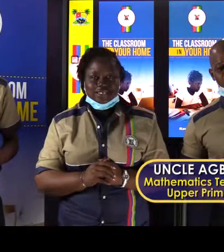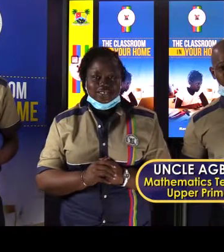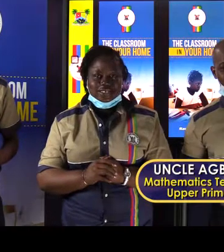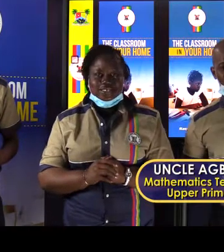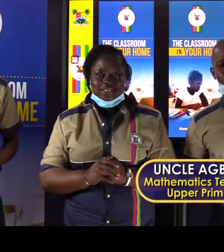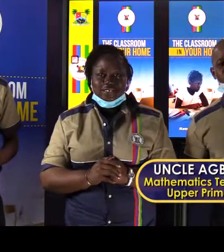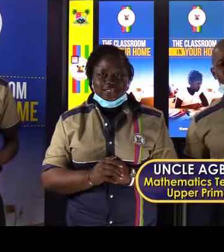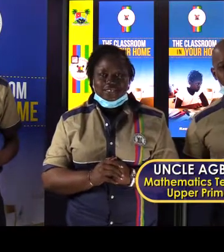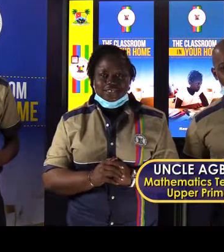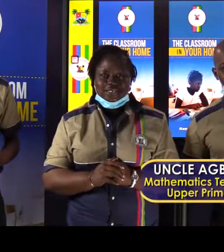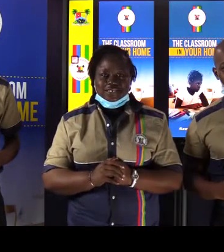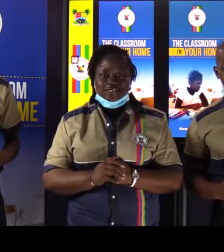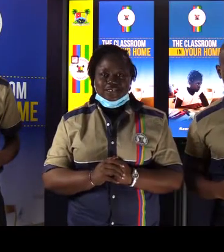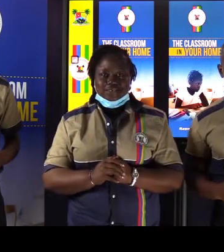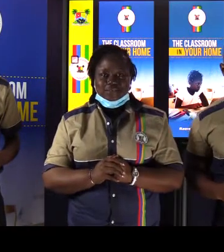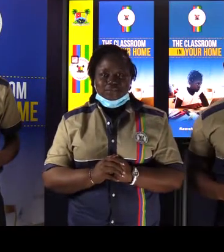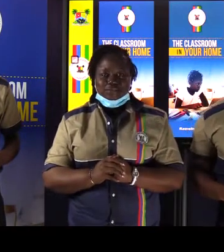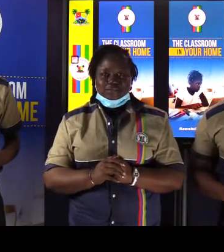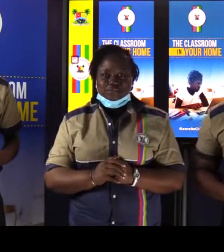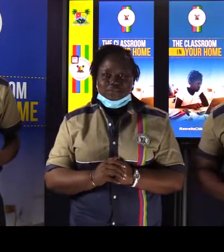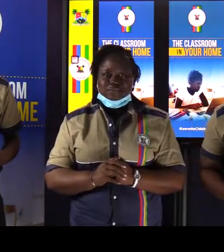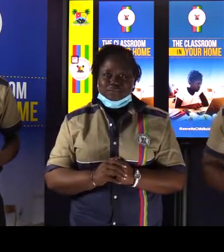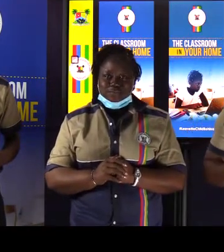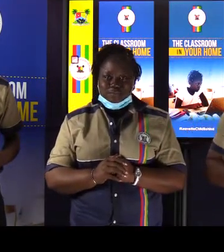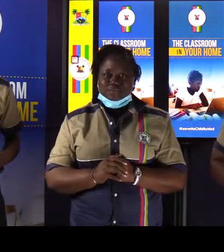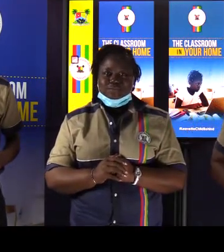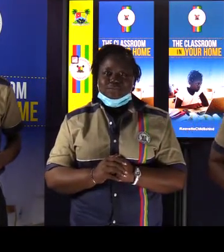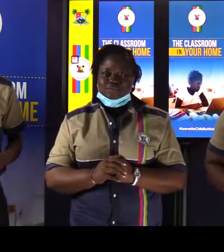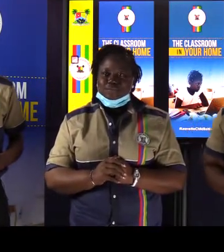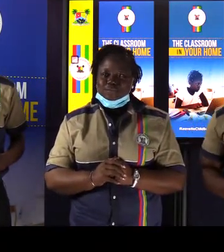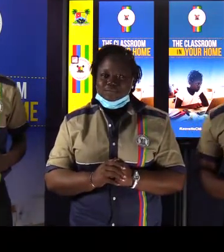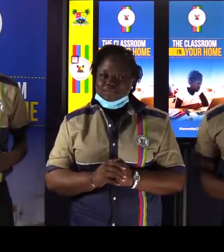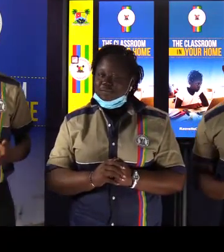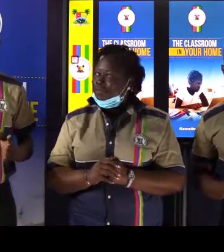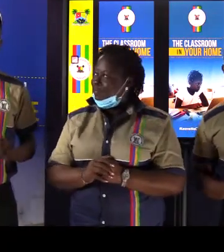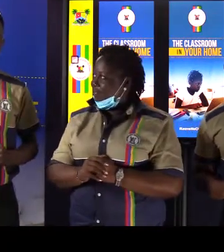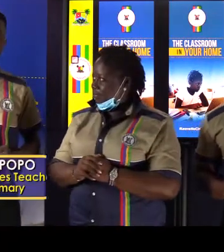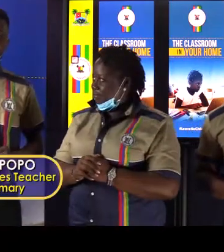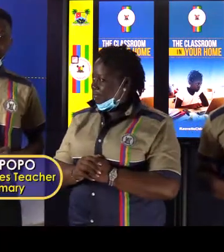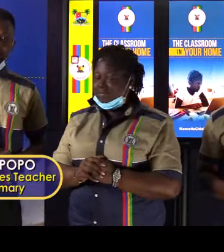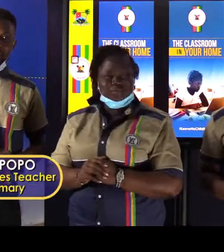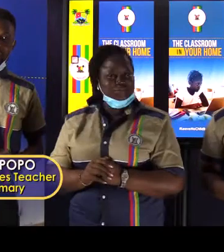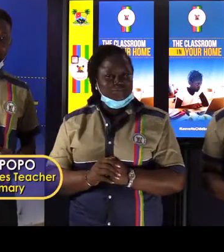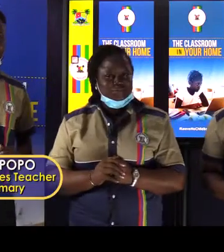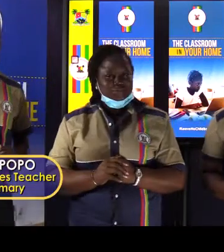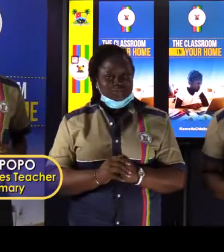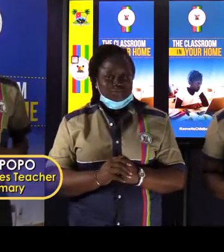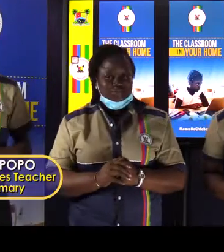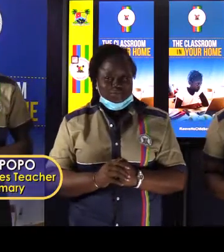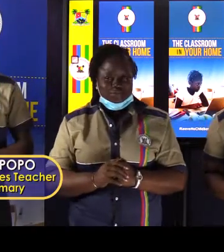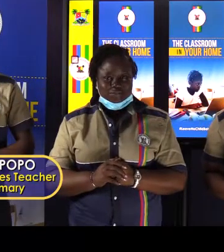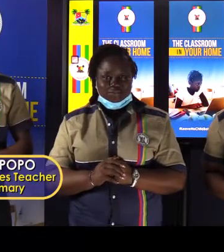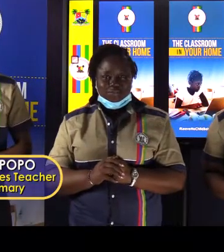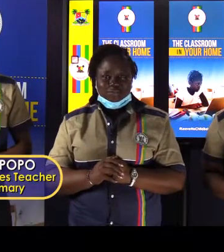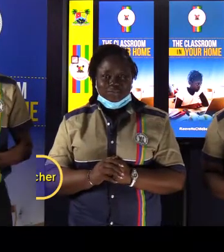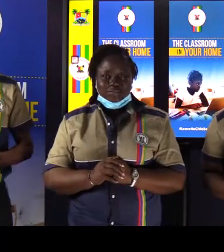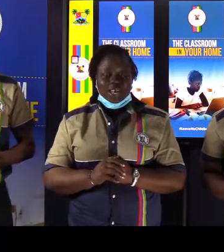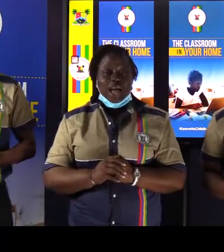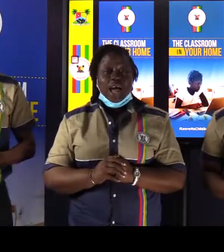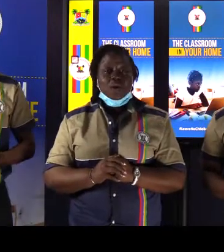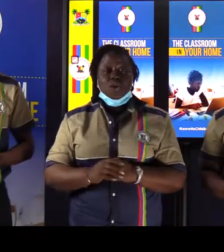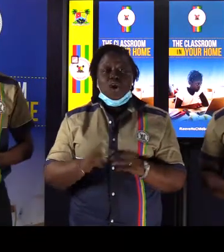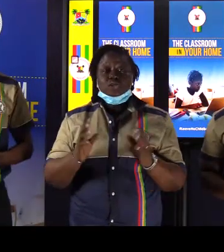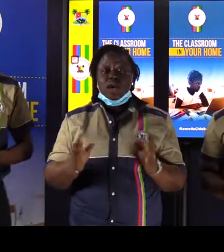teacher, Uncle Agbaje, but you know me as the mathematician. Uncle Popo is here, your general studies